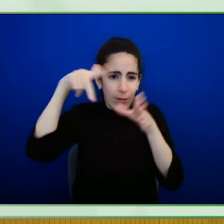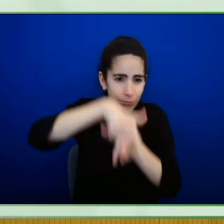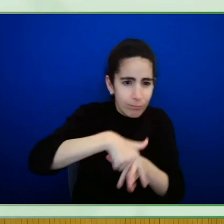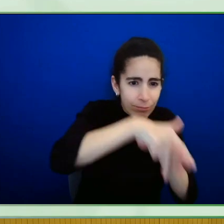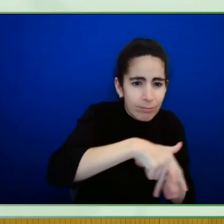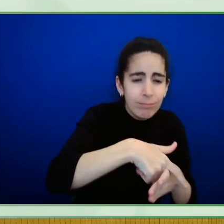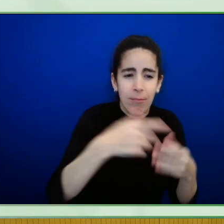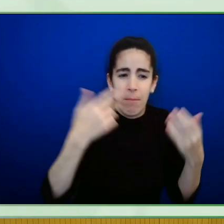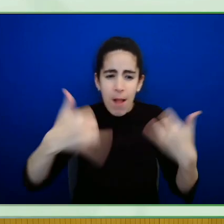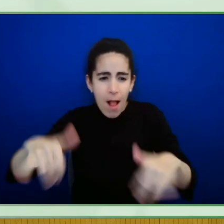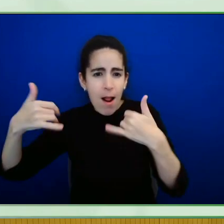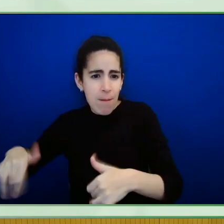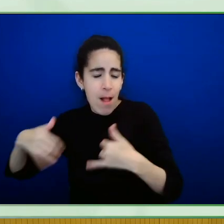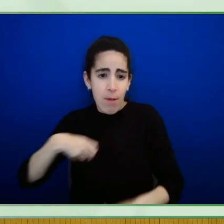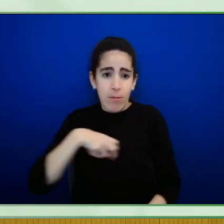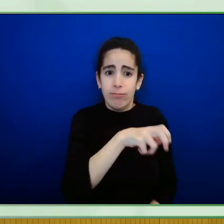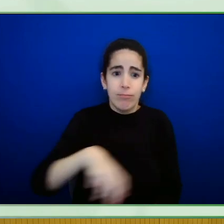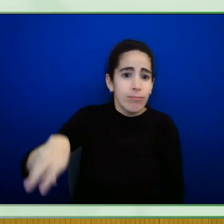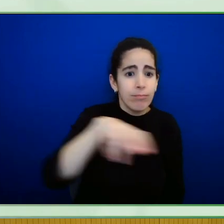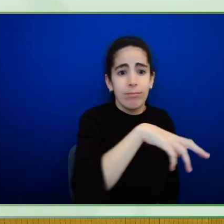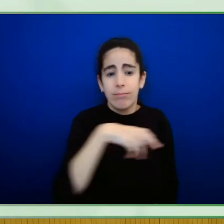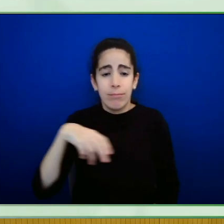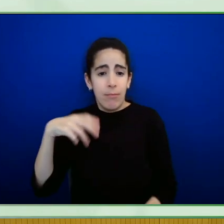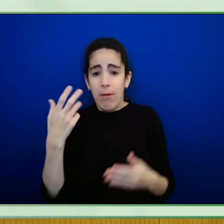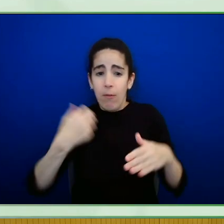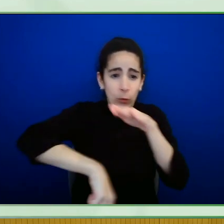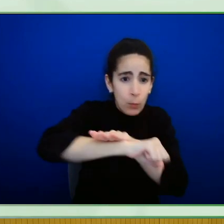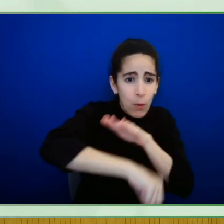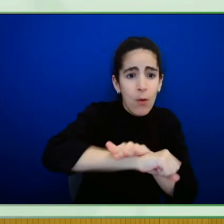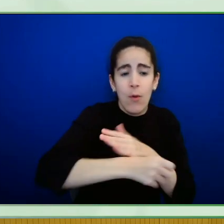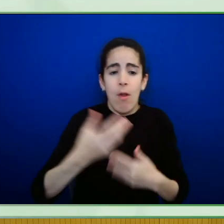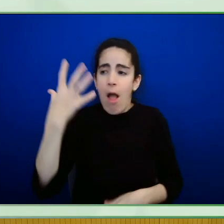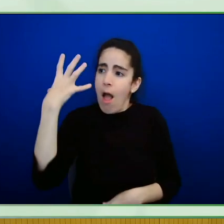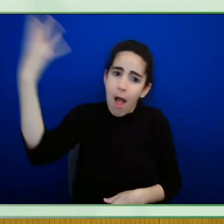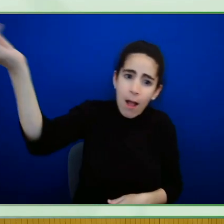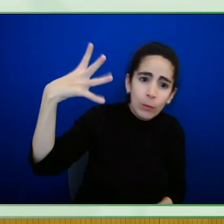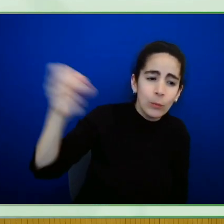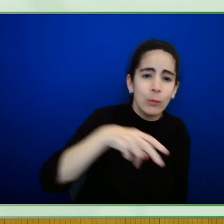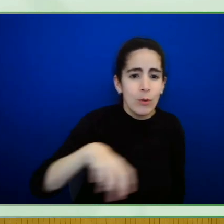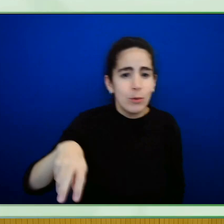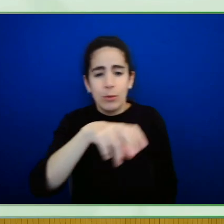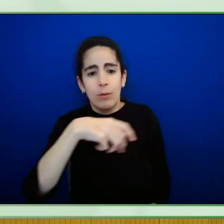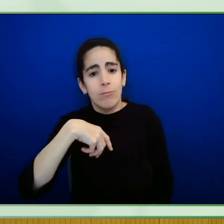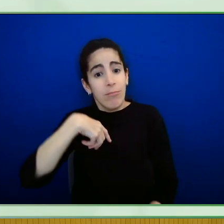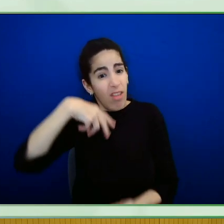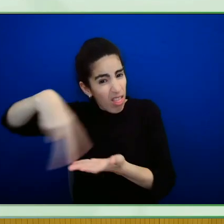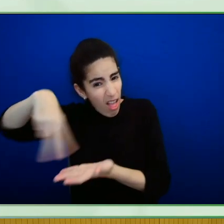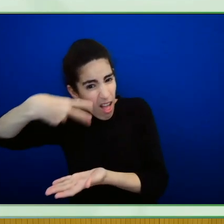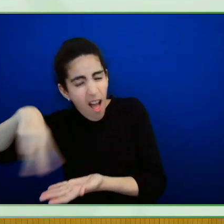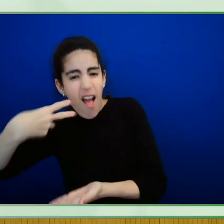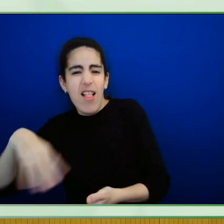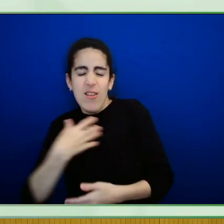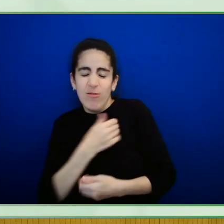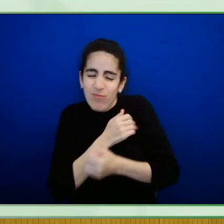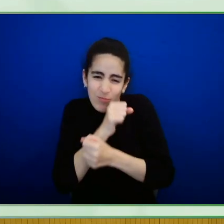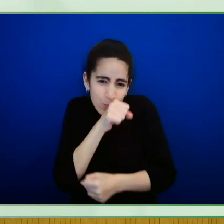Nintendo, playing football, being outdoors. I loved dancing, and I had a car accident when